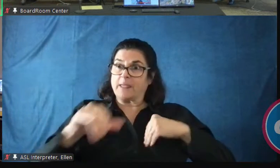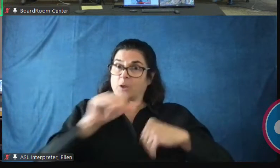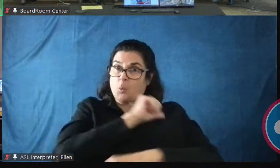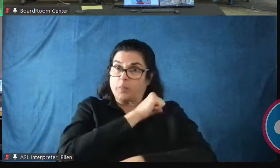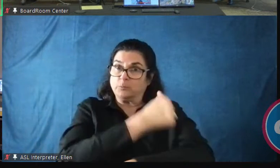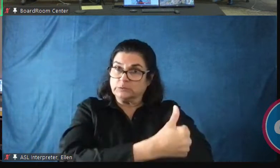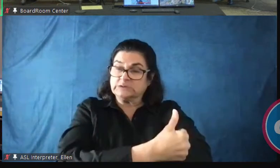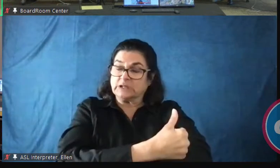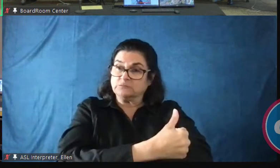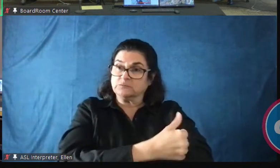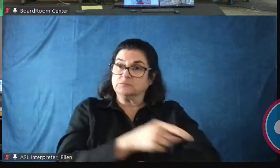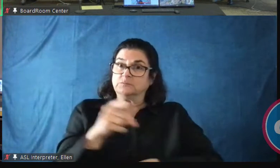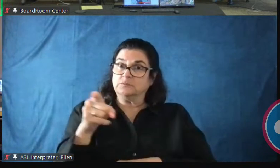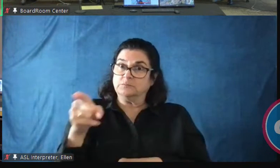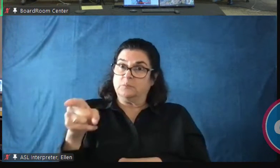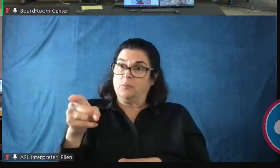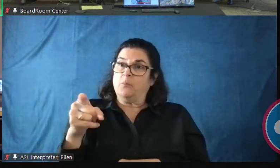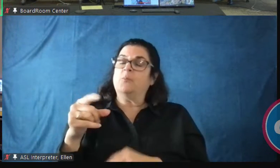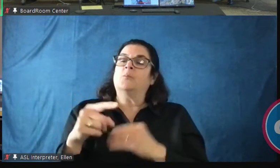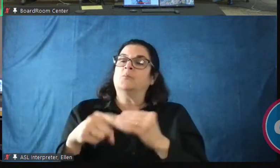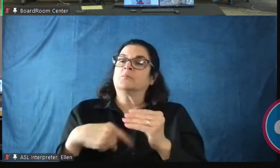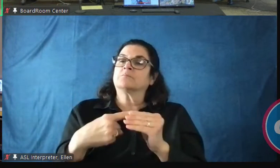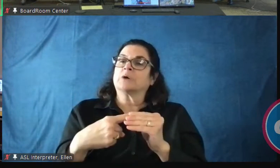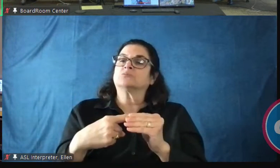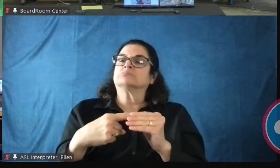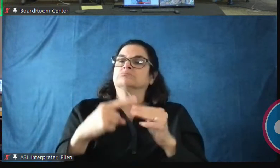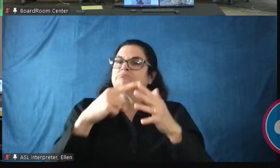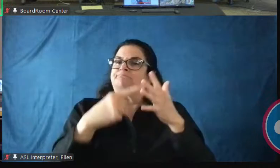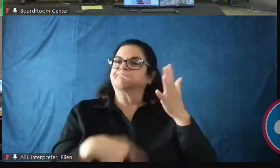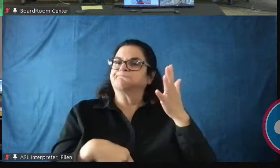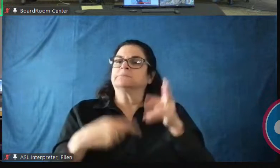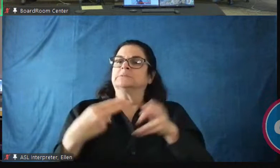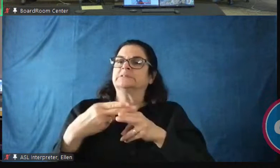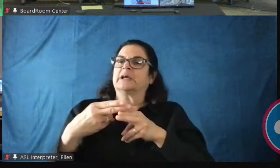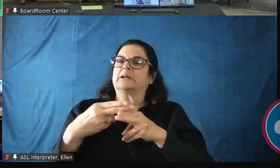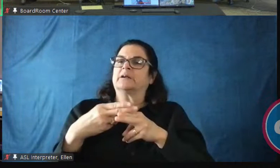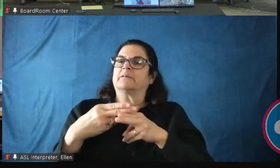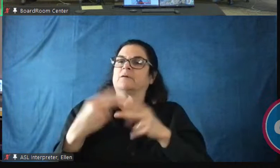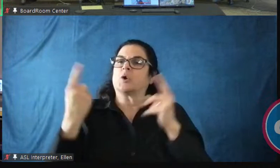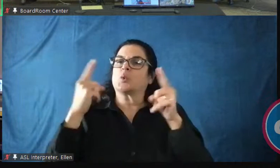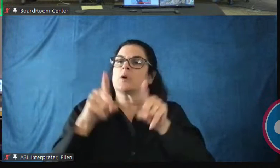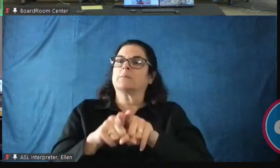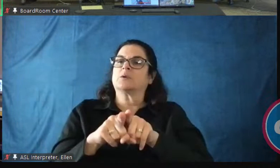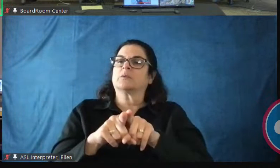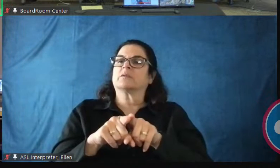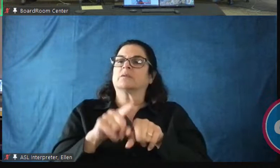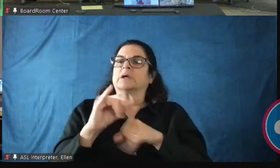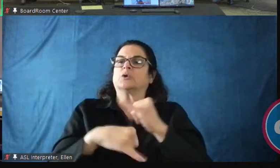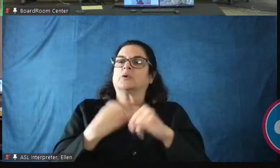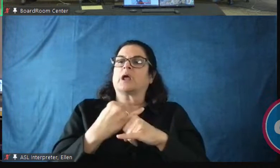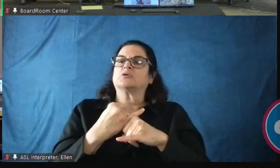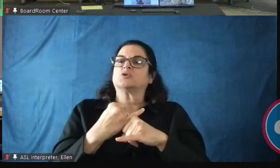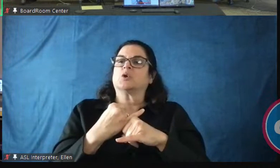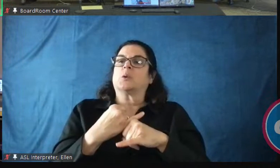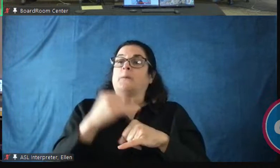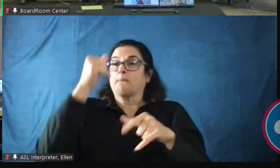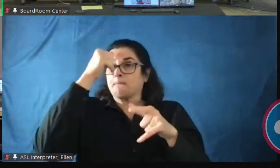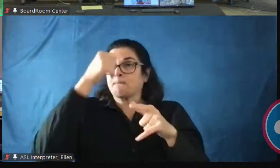agreement containing the terms of a tentative agreement with the National Brotherhood of Electrical Workers,